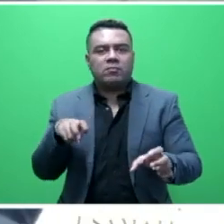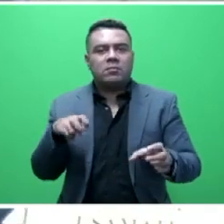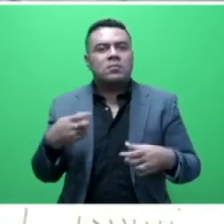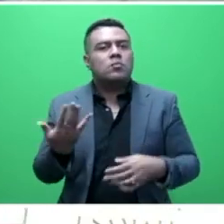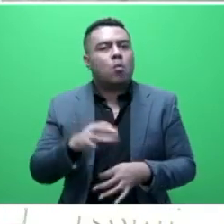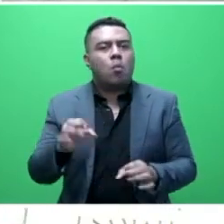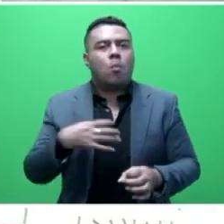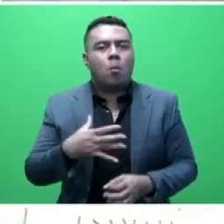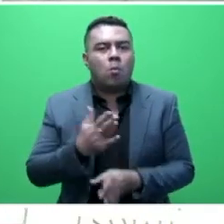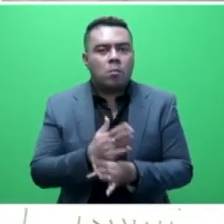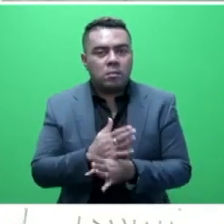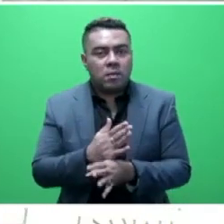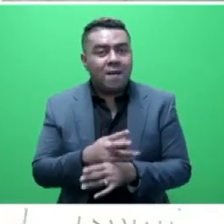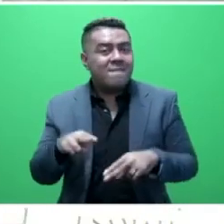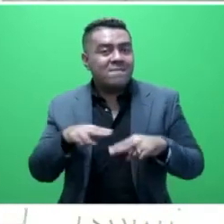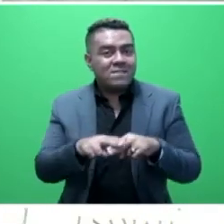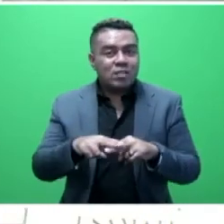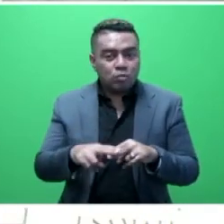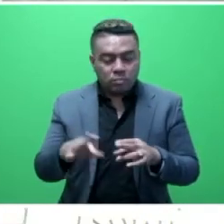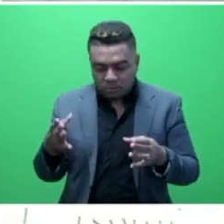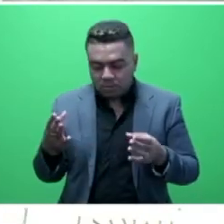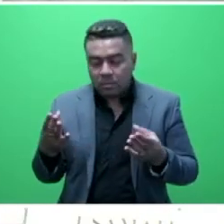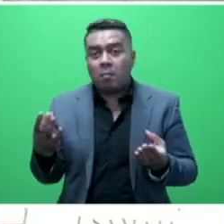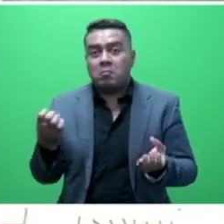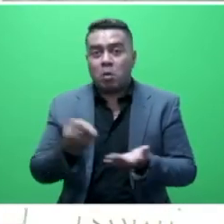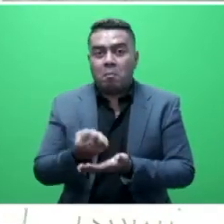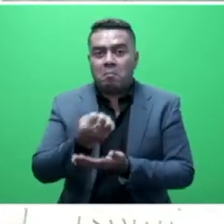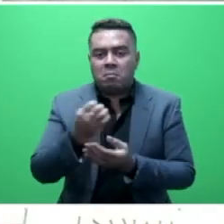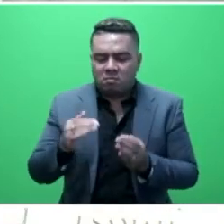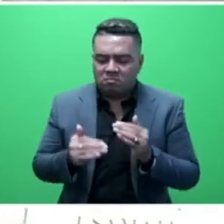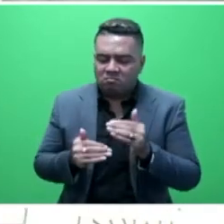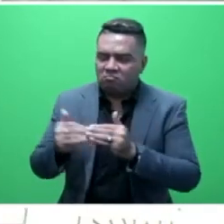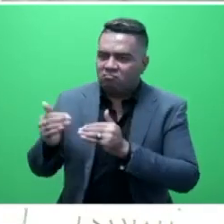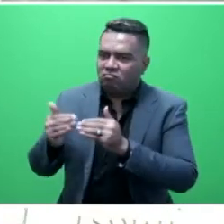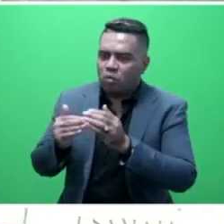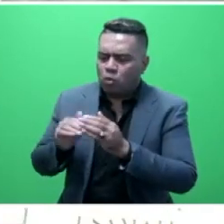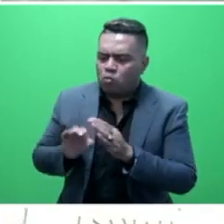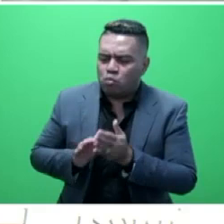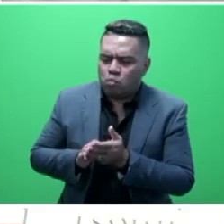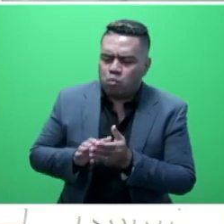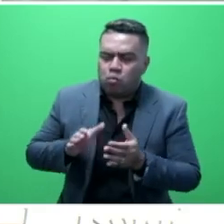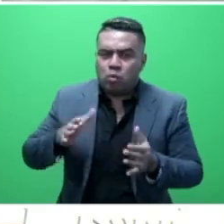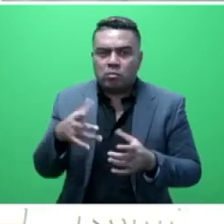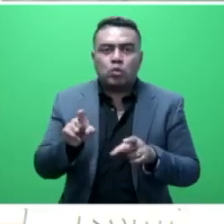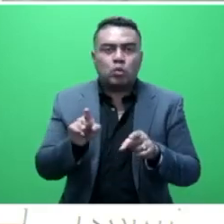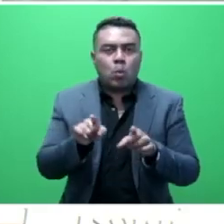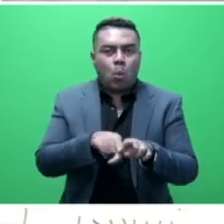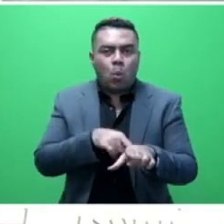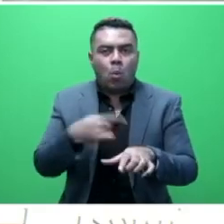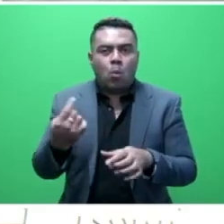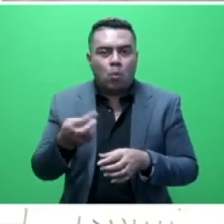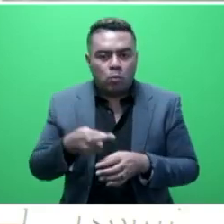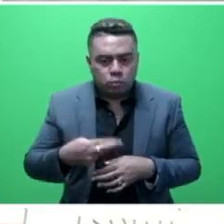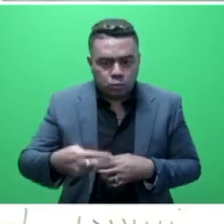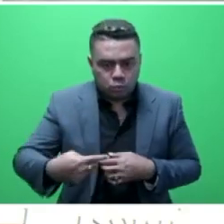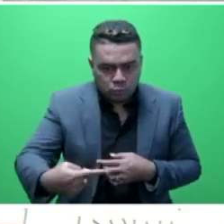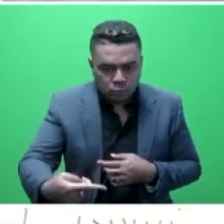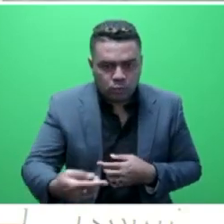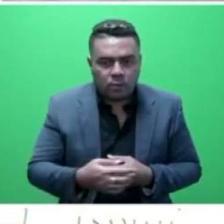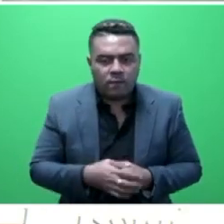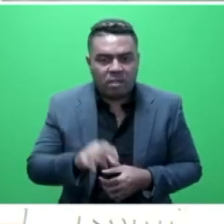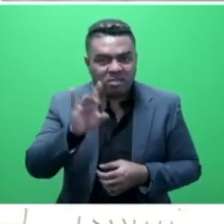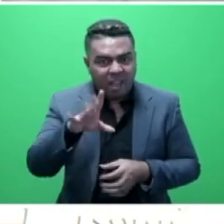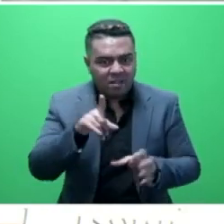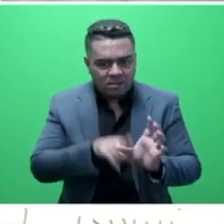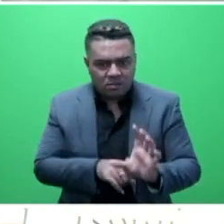Fiji's economy has grown at a steady rate above 3% on average over the past 10 years. But the strength of past